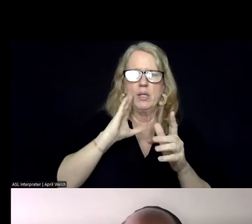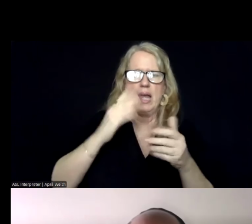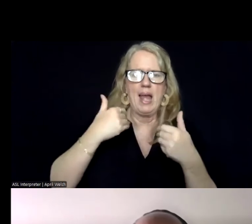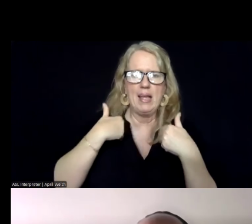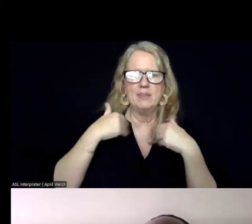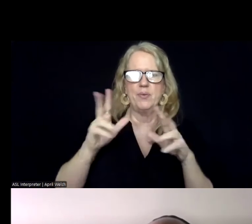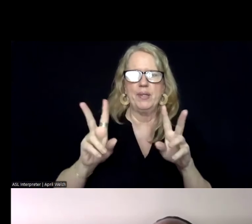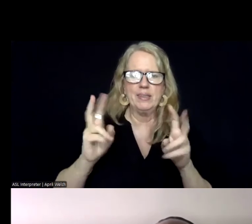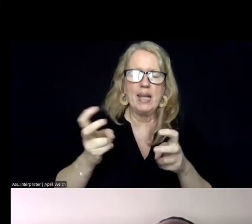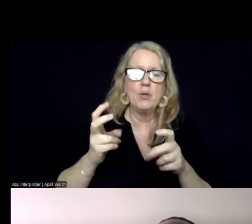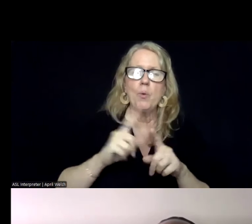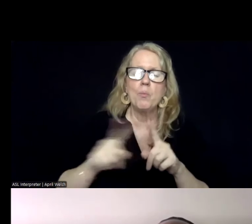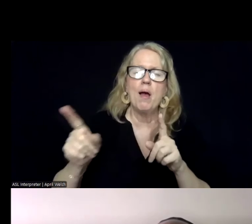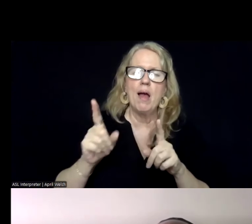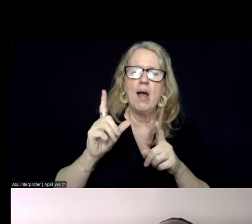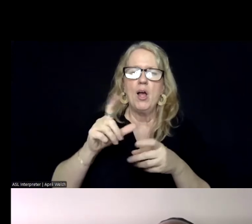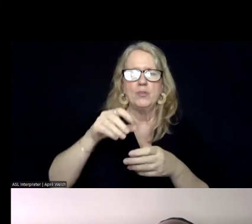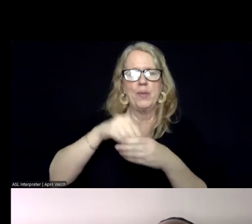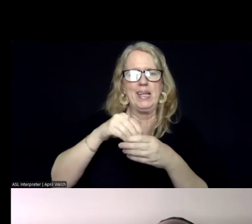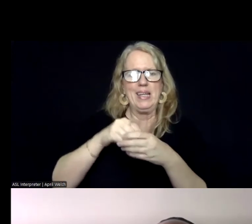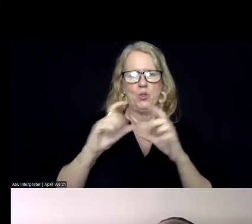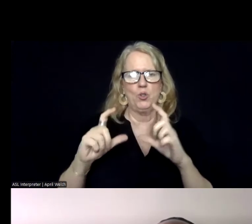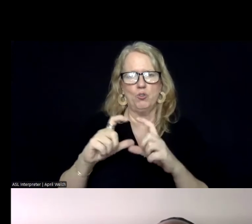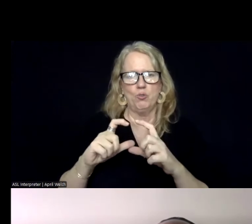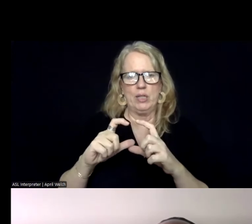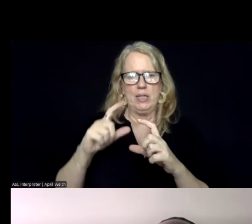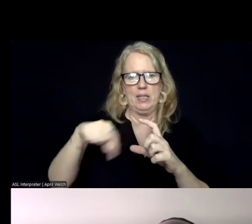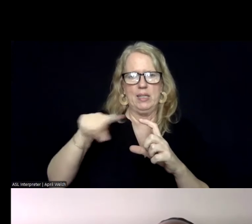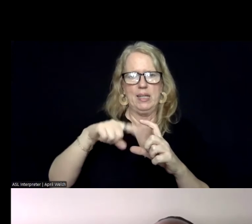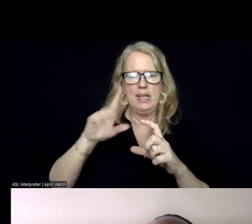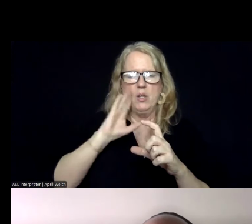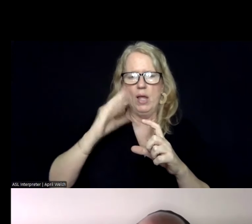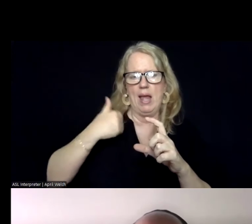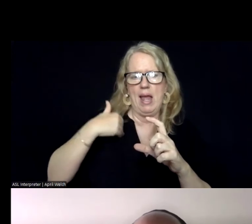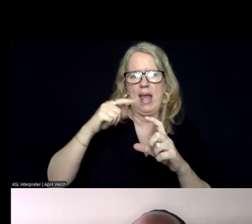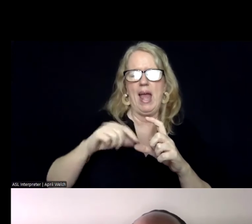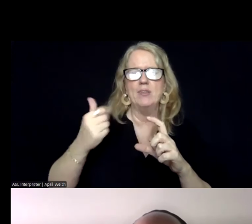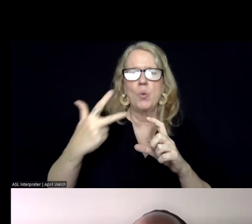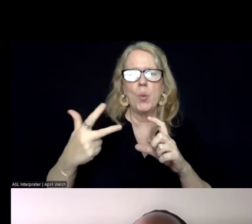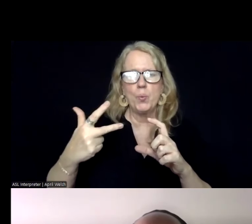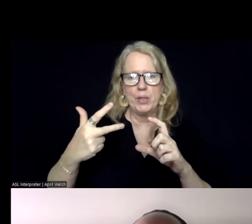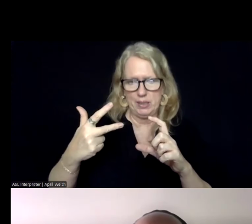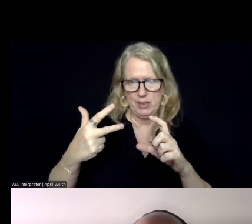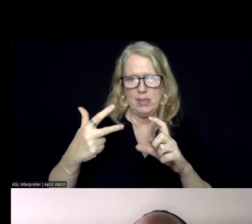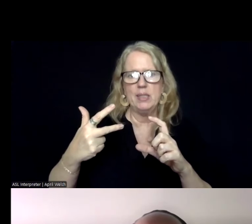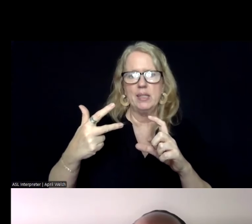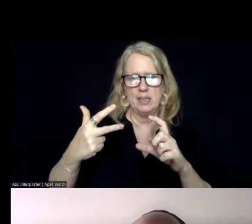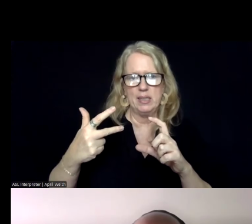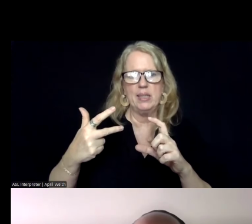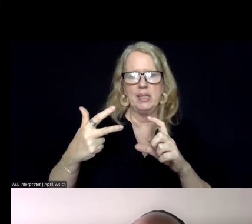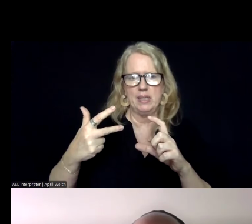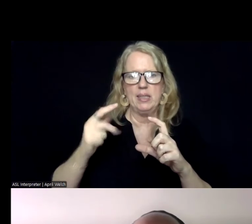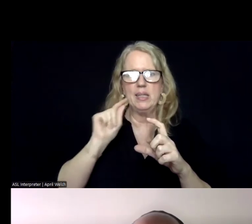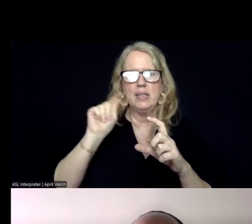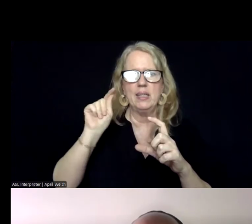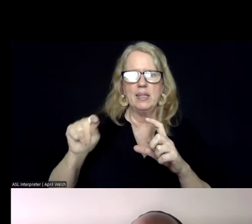title, but there's also this inner ring, and the inner ring here has three figures that we